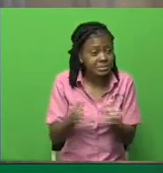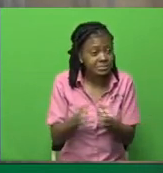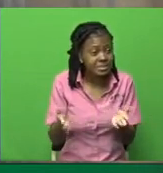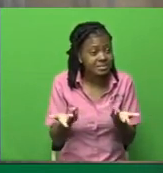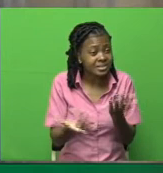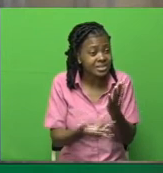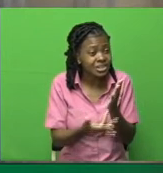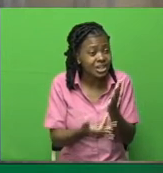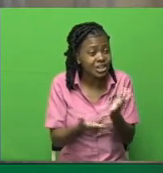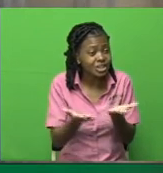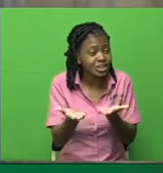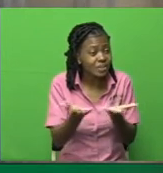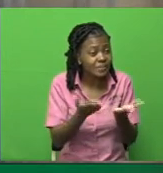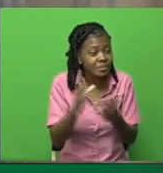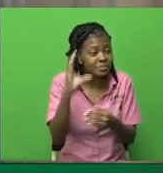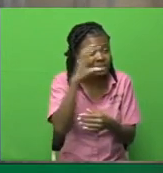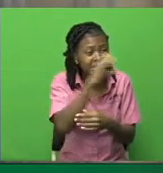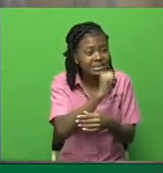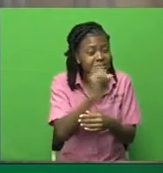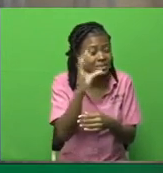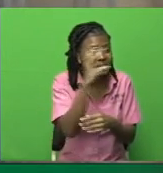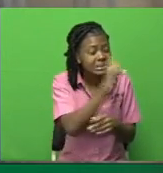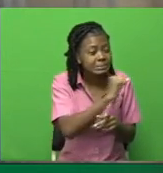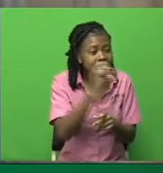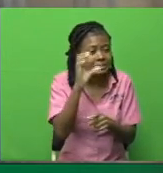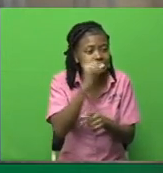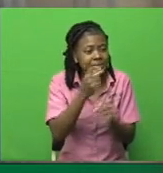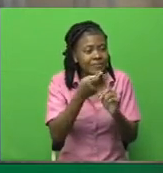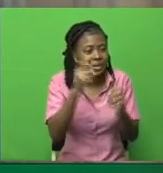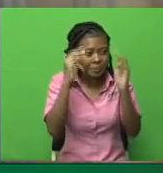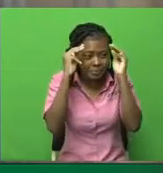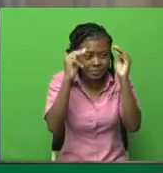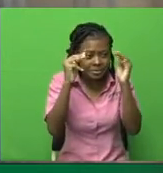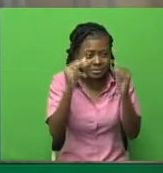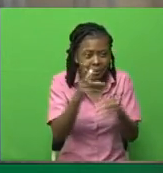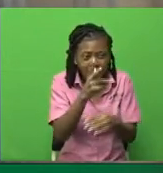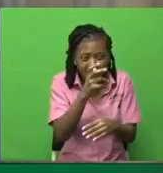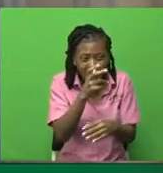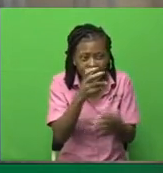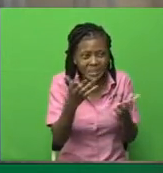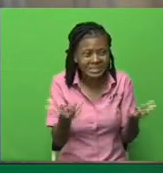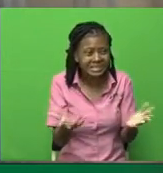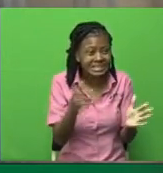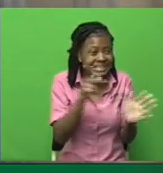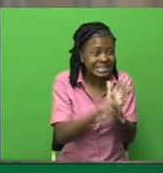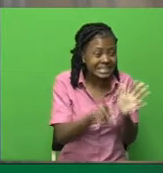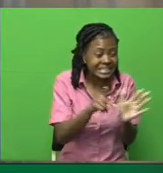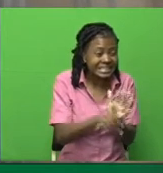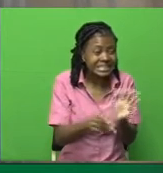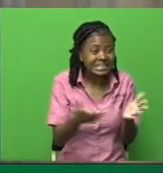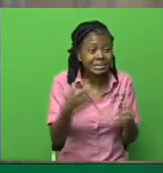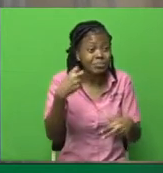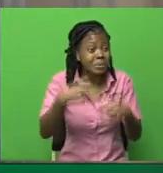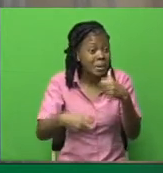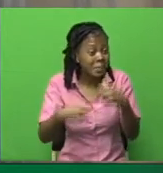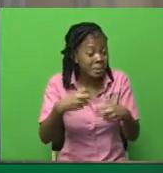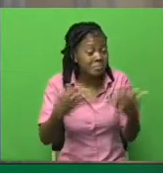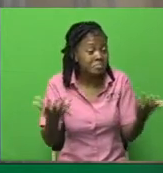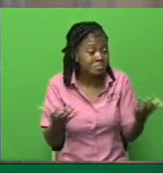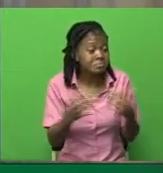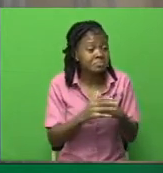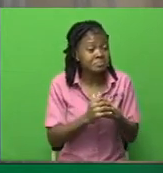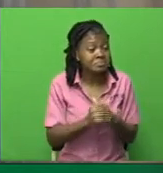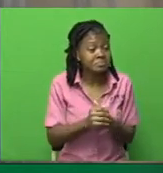from the Ministries extension department for Pest Control amongst other things how can we reduce our food import